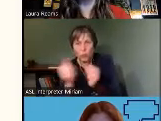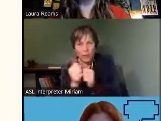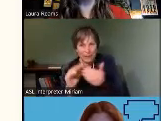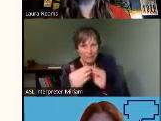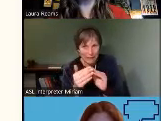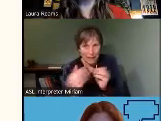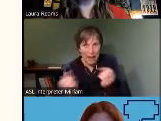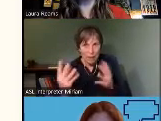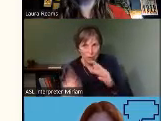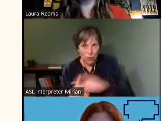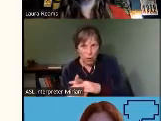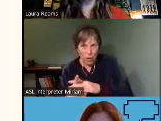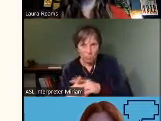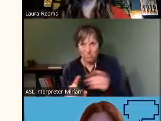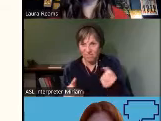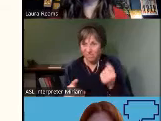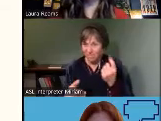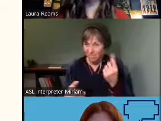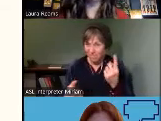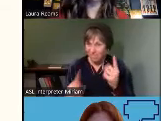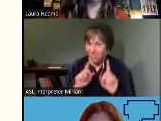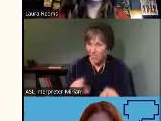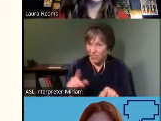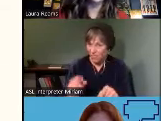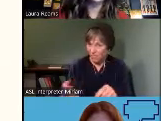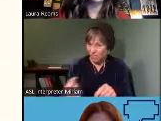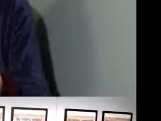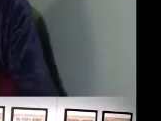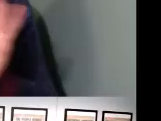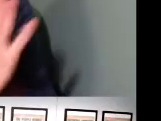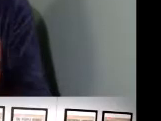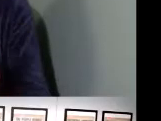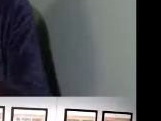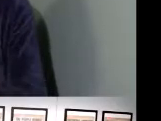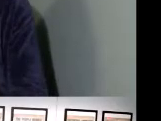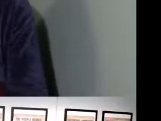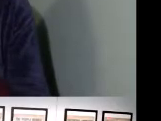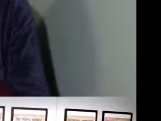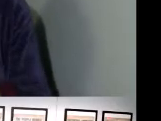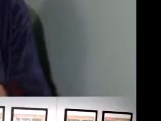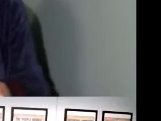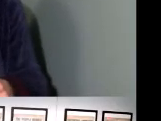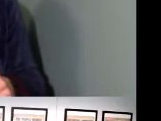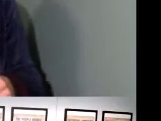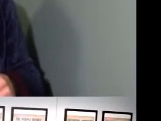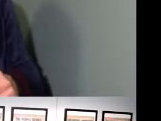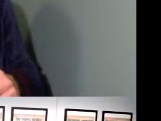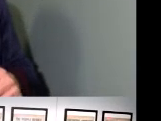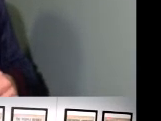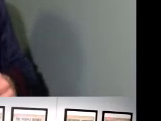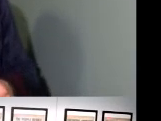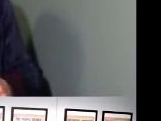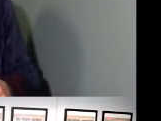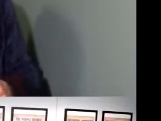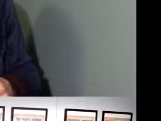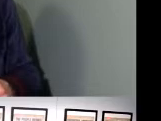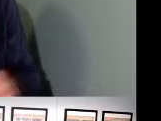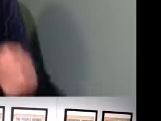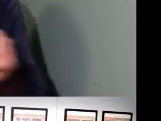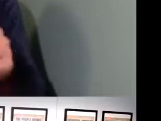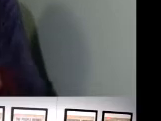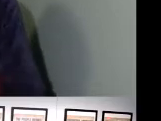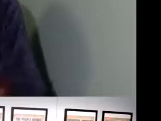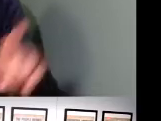vote i hope that answers your question yeah it does just quick quickly to follow up do you have data